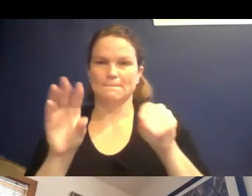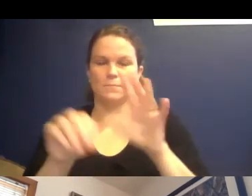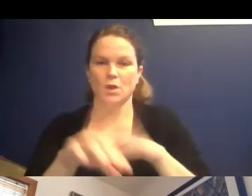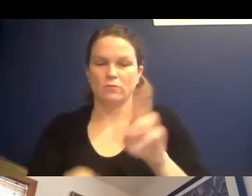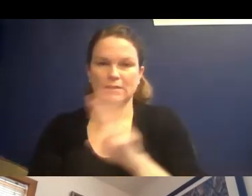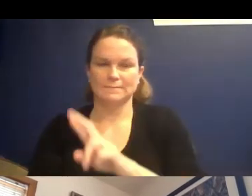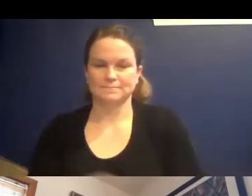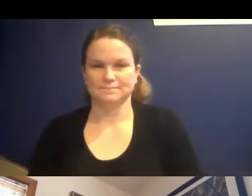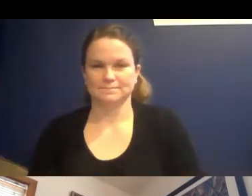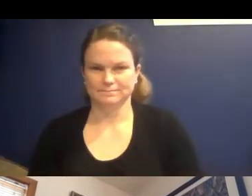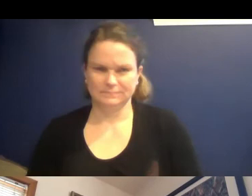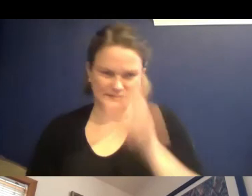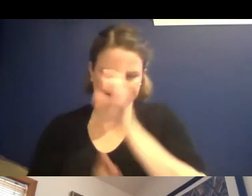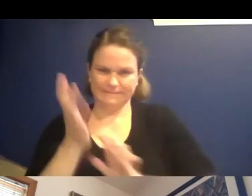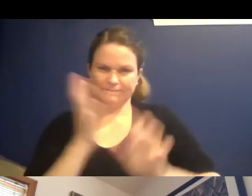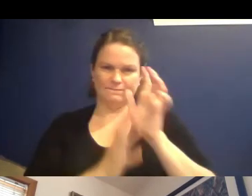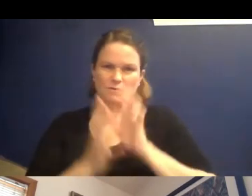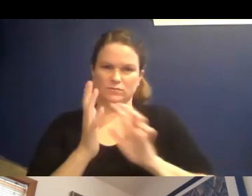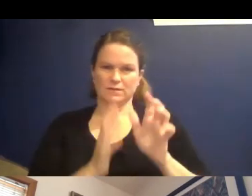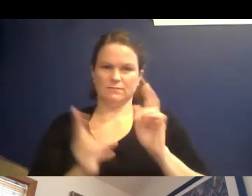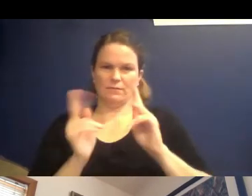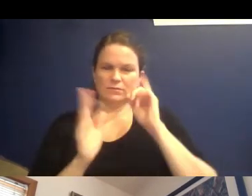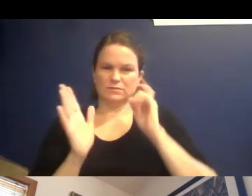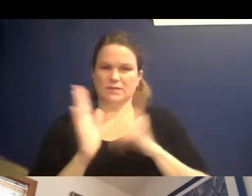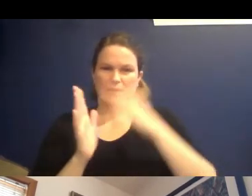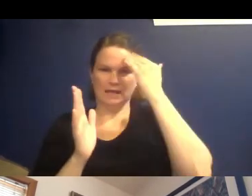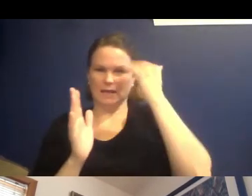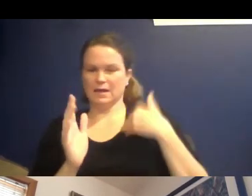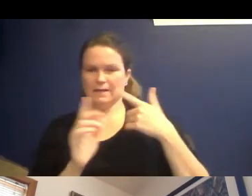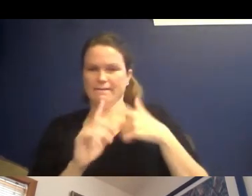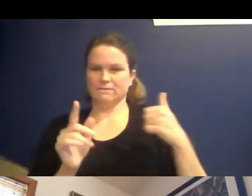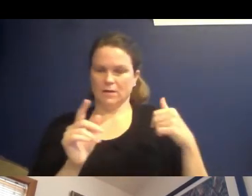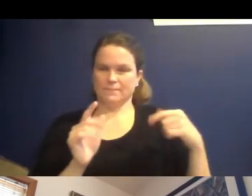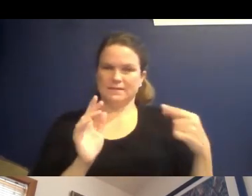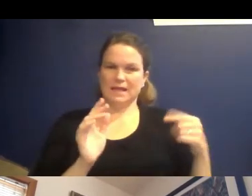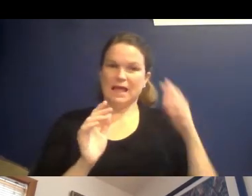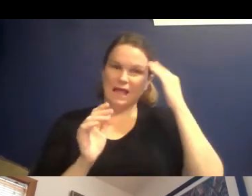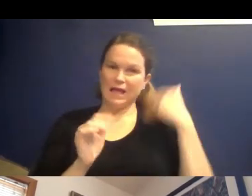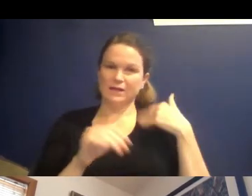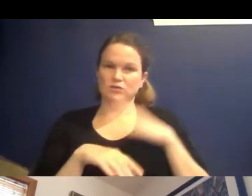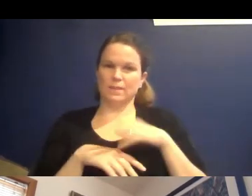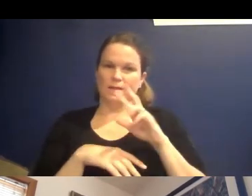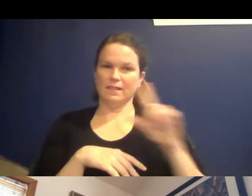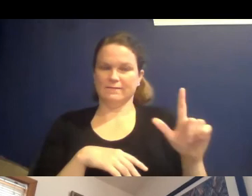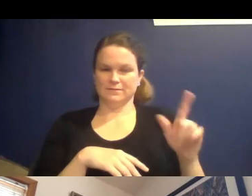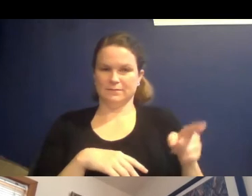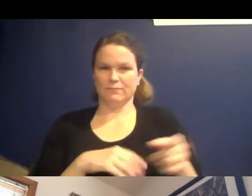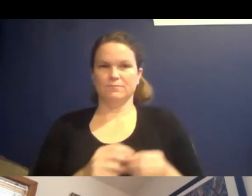it confusing for a predator to tell the head from the tail, but the head is on the left.